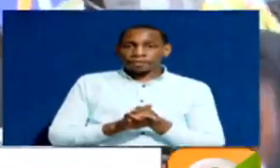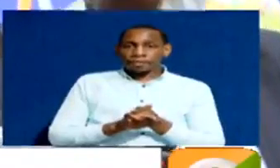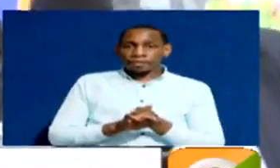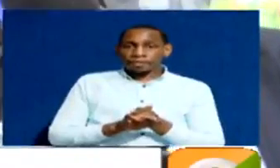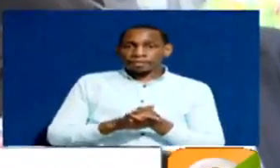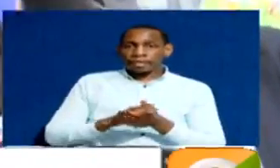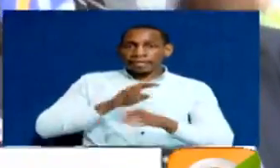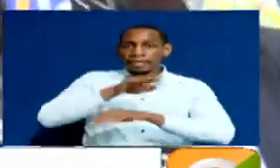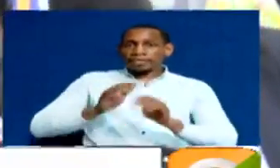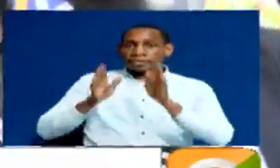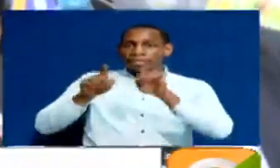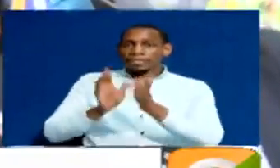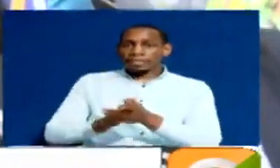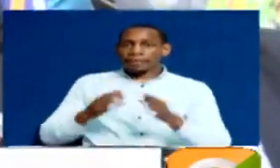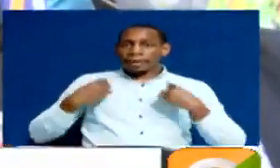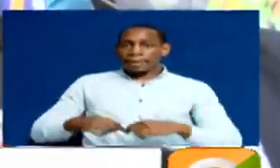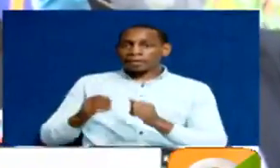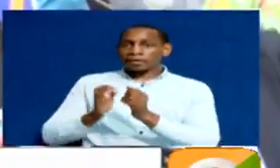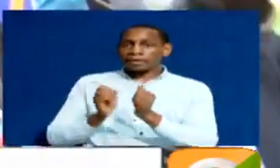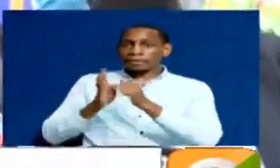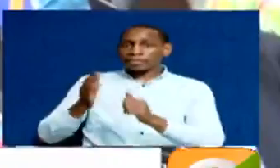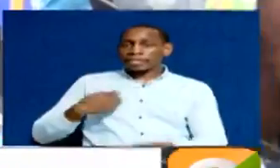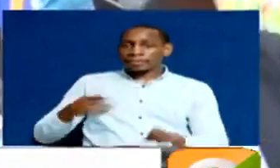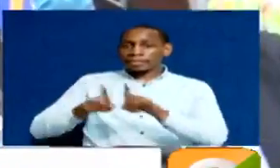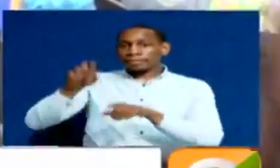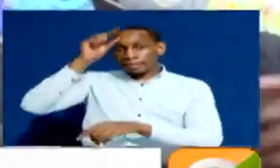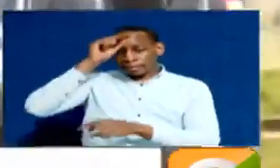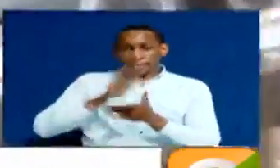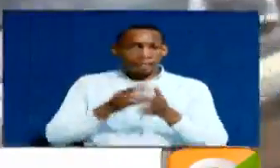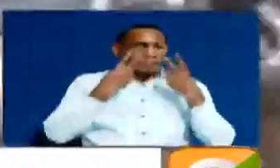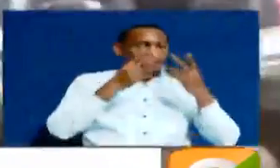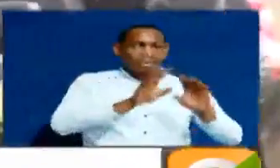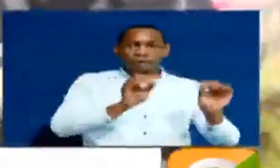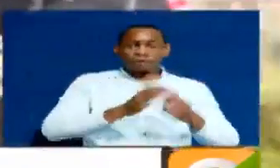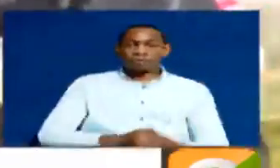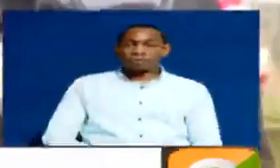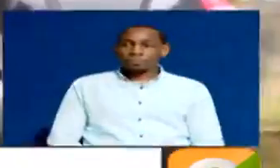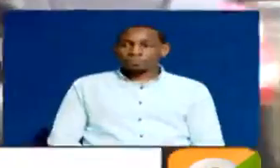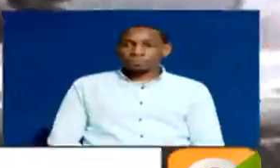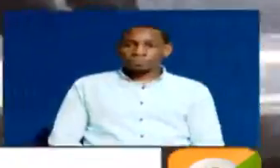Na sisi tuko na medali 14 na hata serikali haionekani.